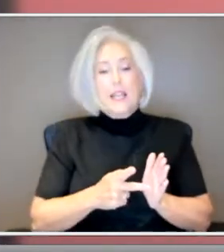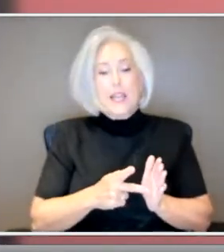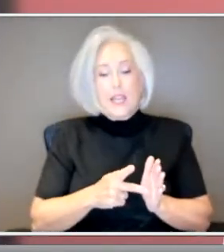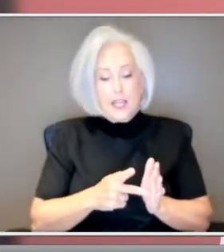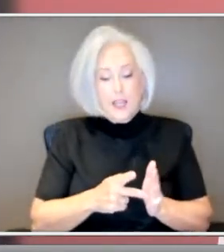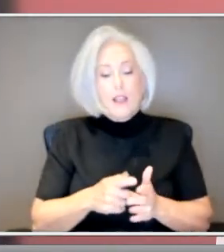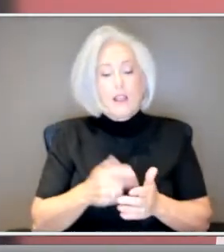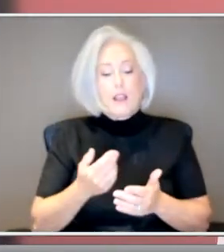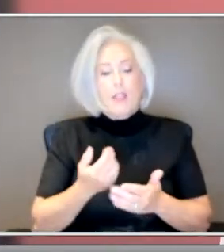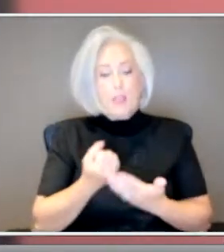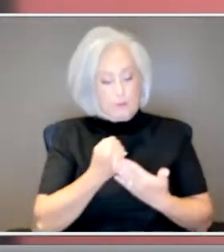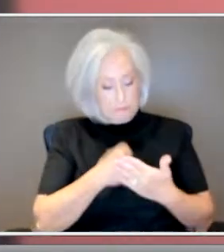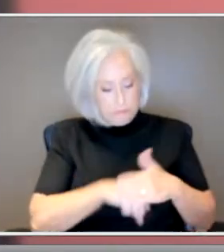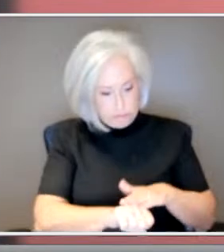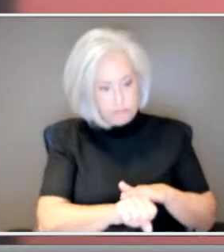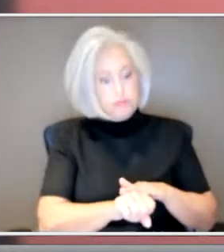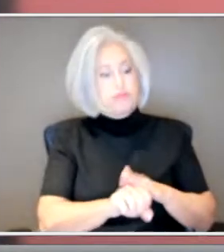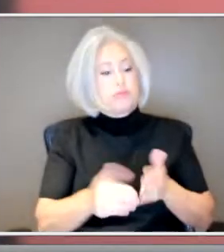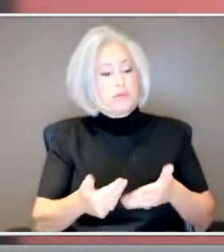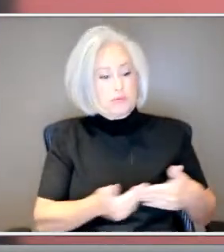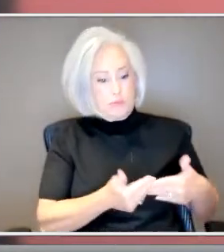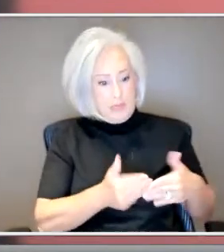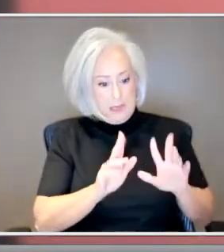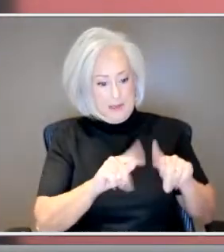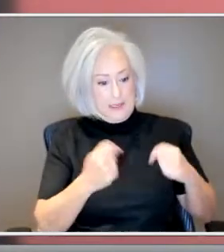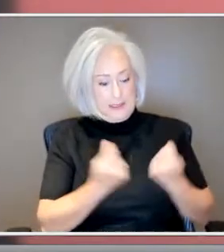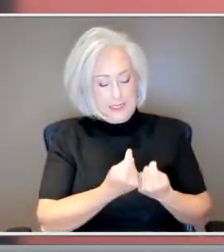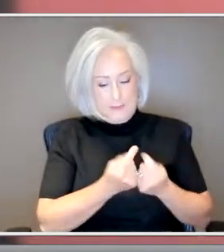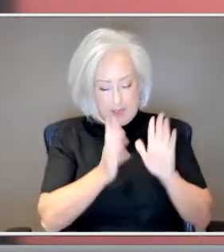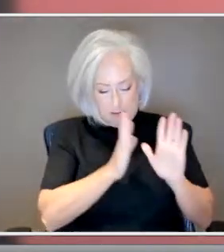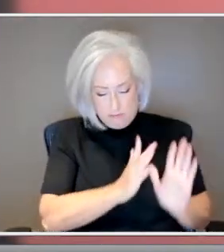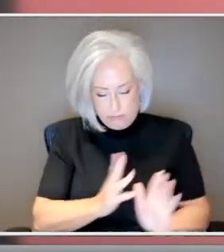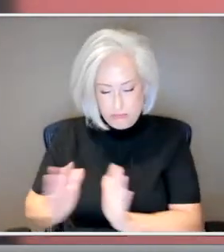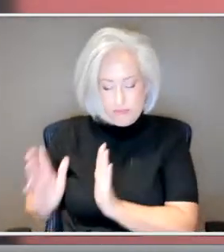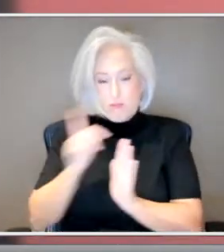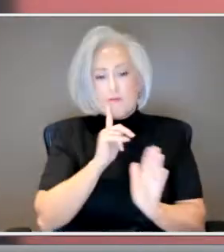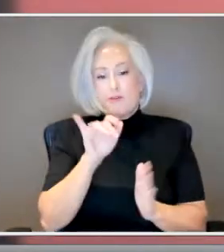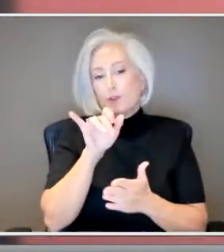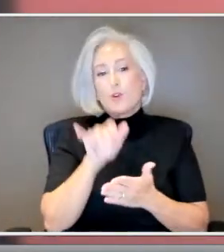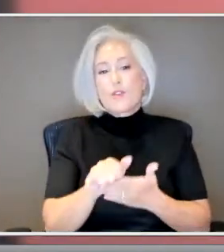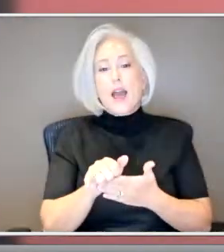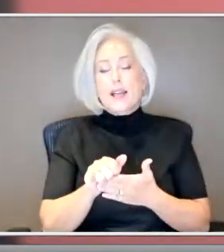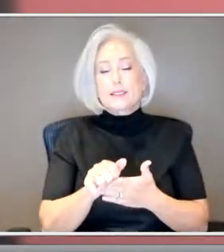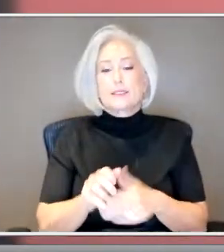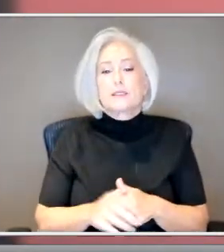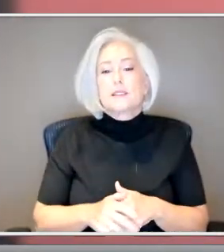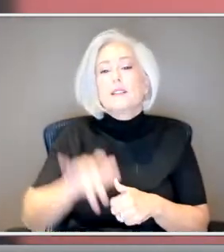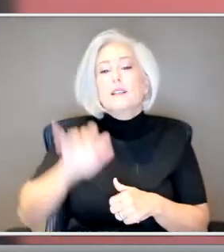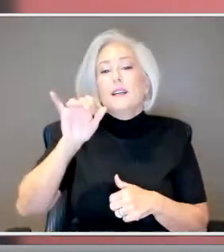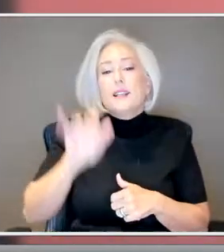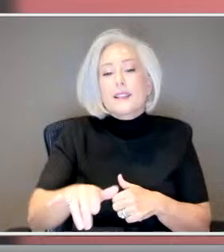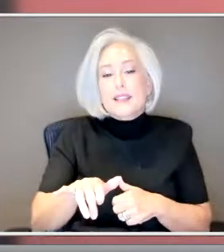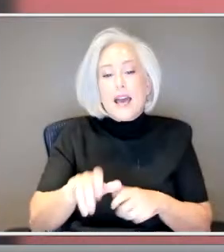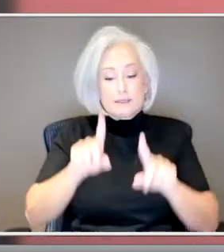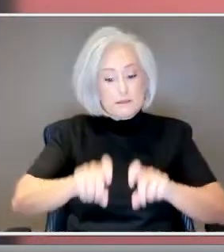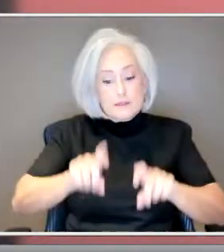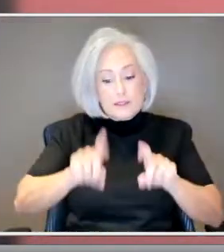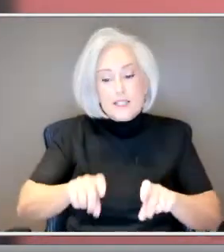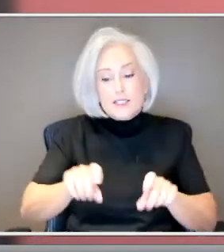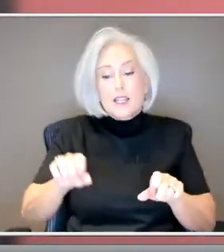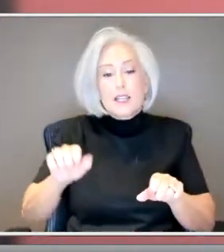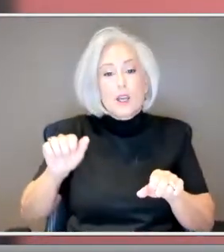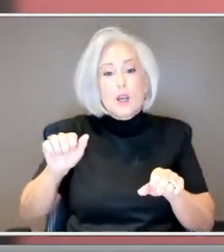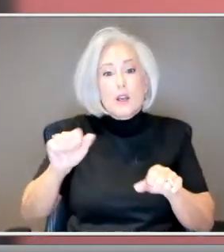Yeah. The nice thing about the clinical testing is it works whether you have a known genetic code or not. Yeah. And so we do that